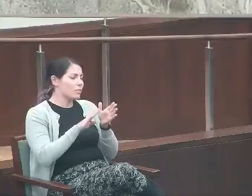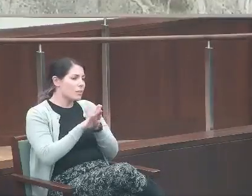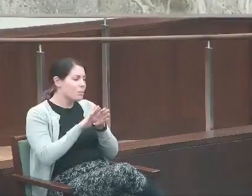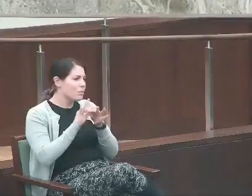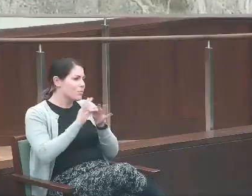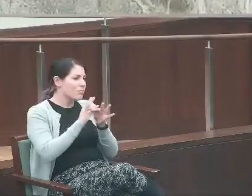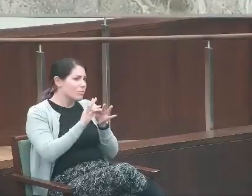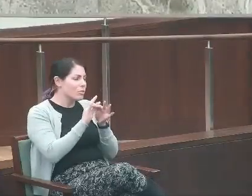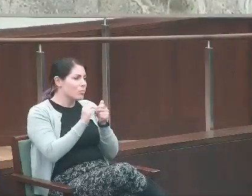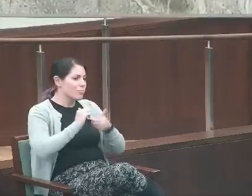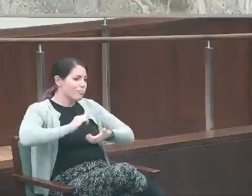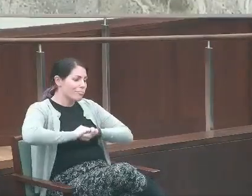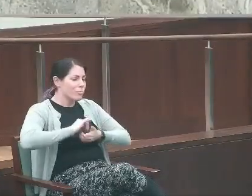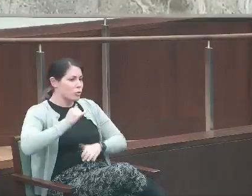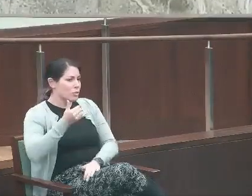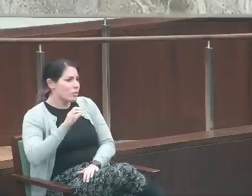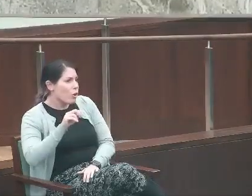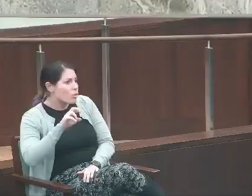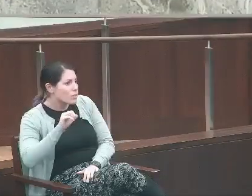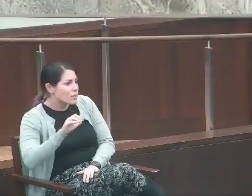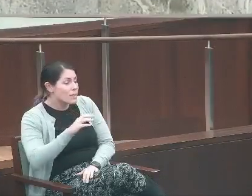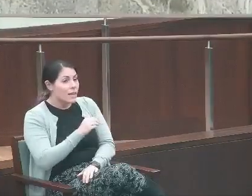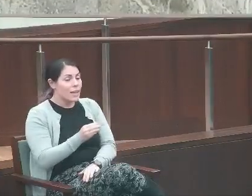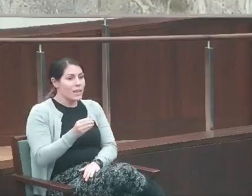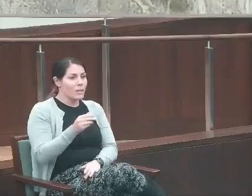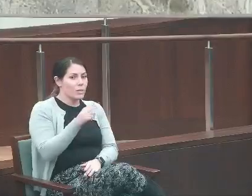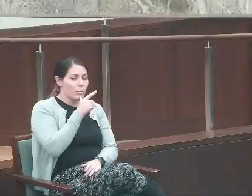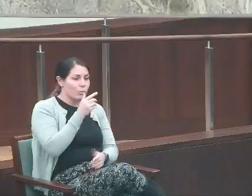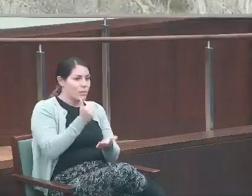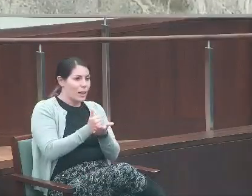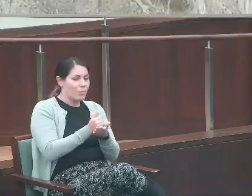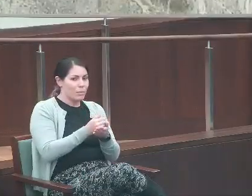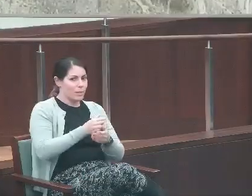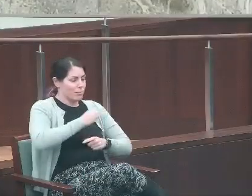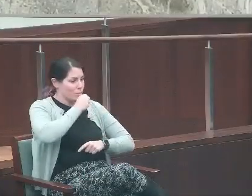skillfully moderating the discussion that we have.